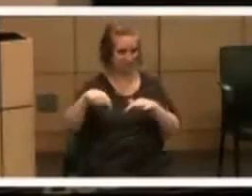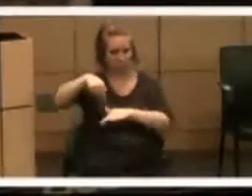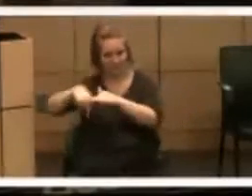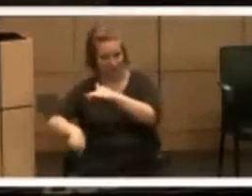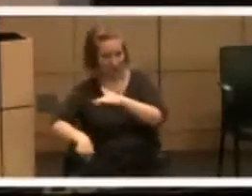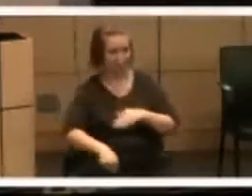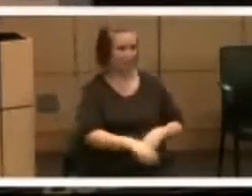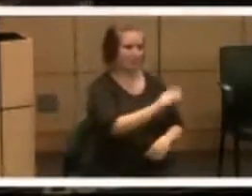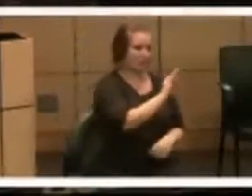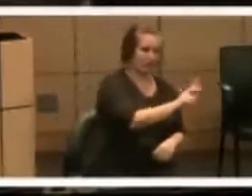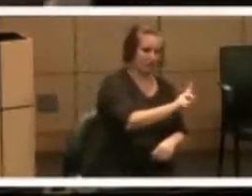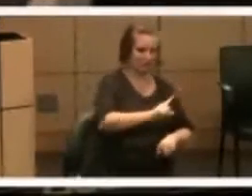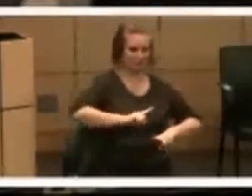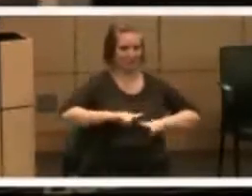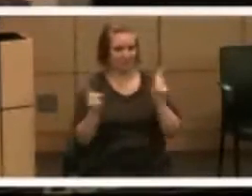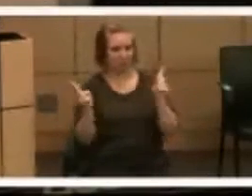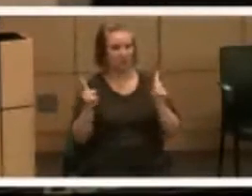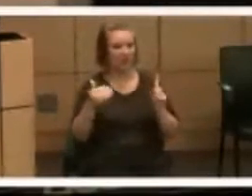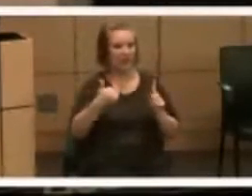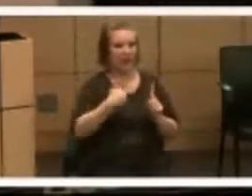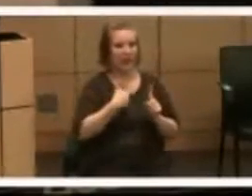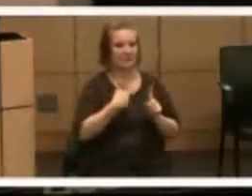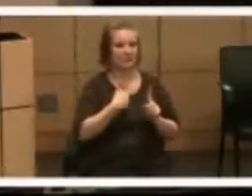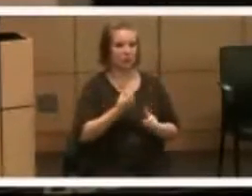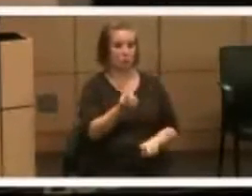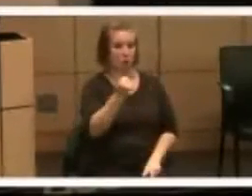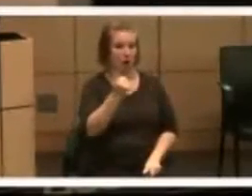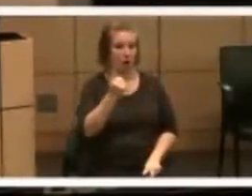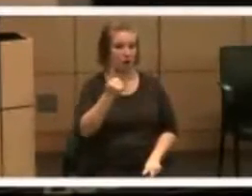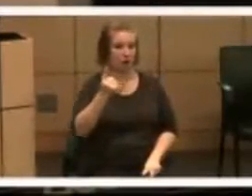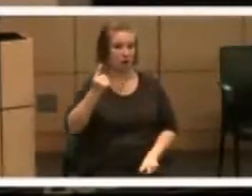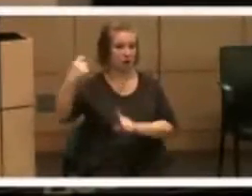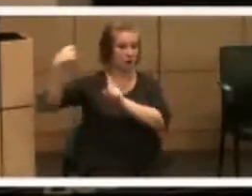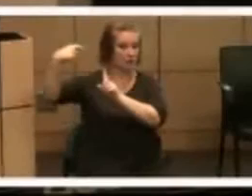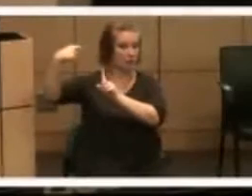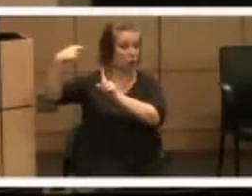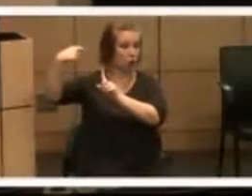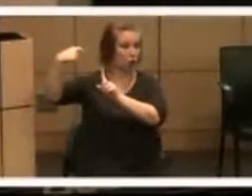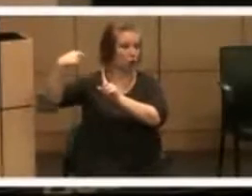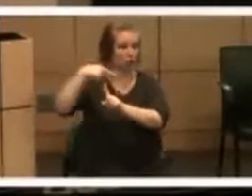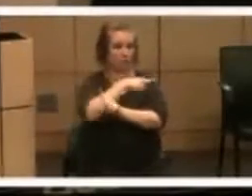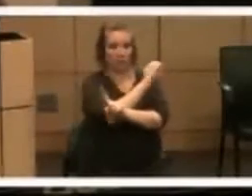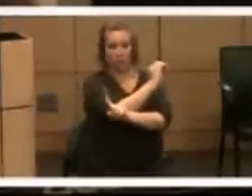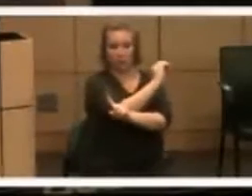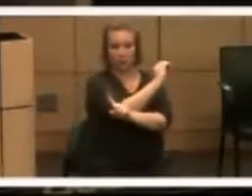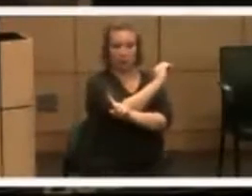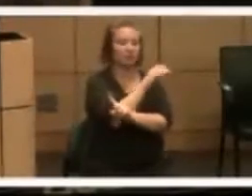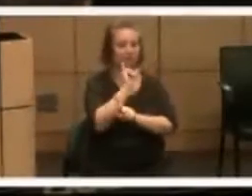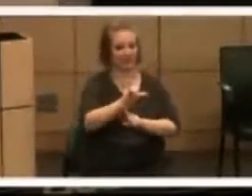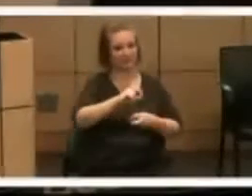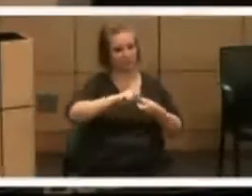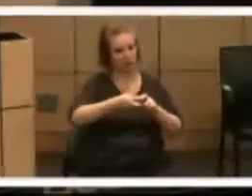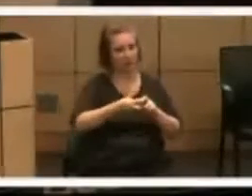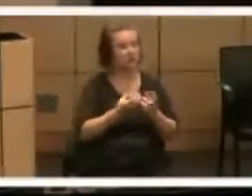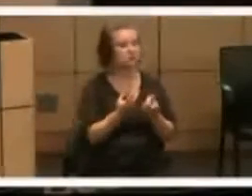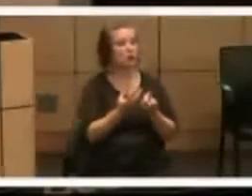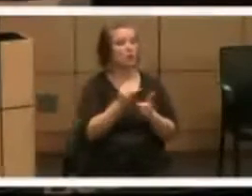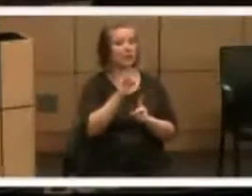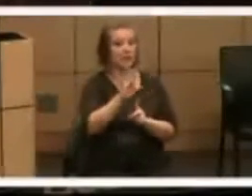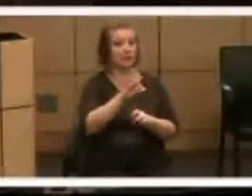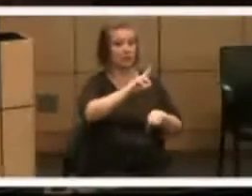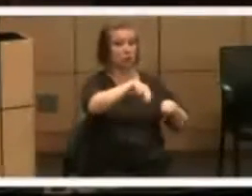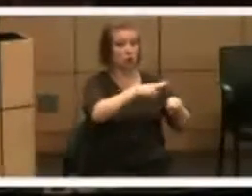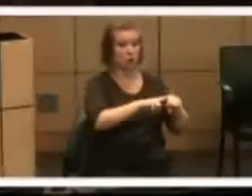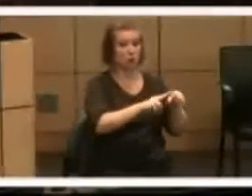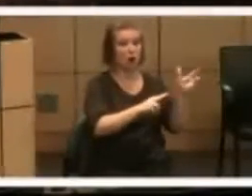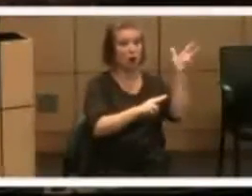having asymmetric input is a really tricky problem. So for a child who might have normal hearing in one ear and say a